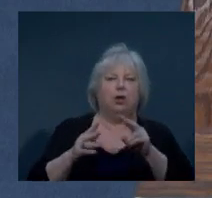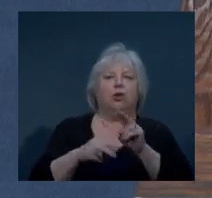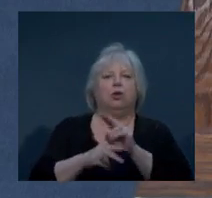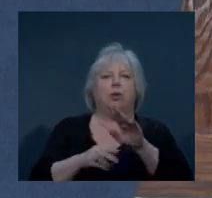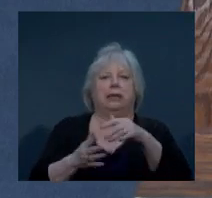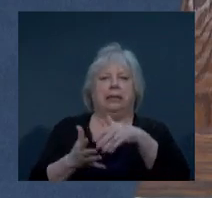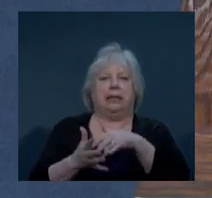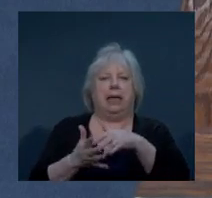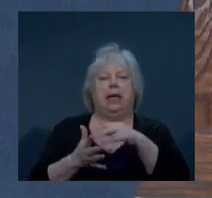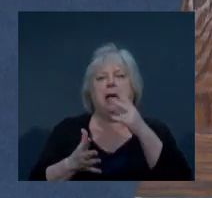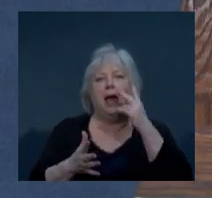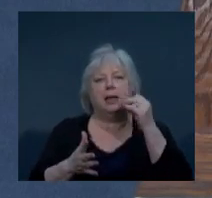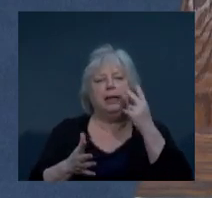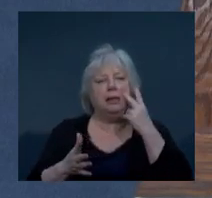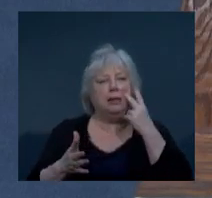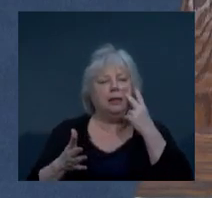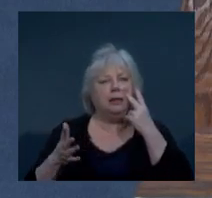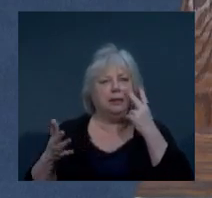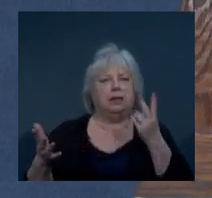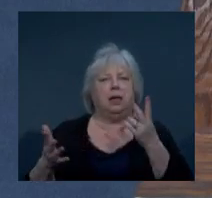to see what